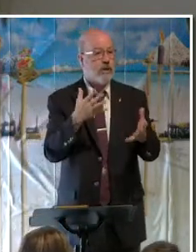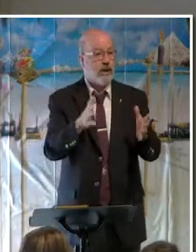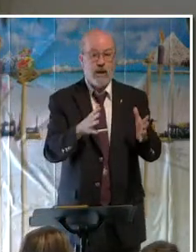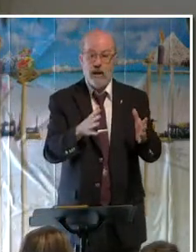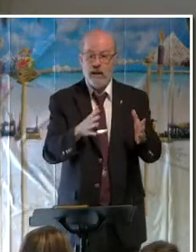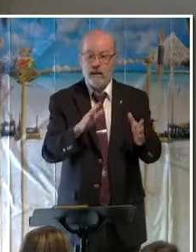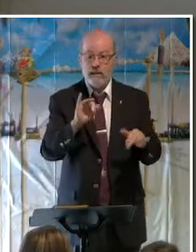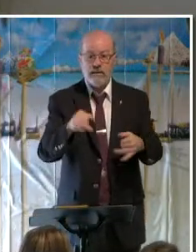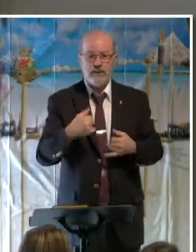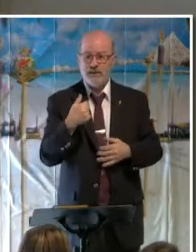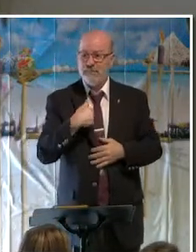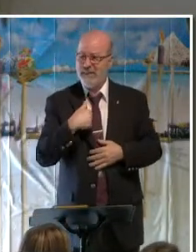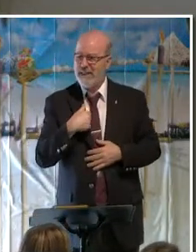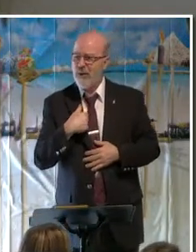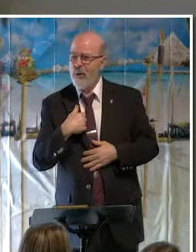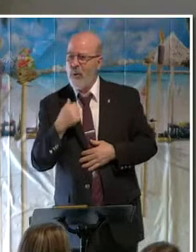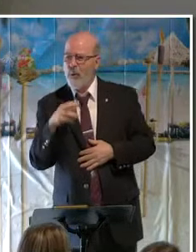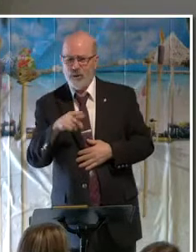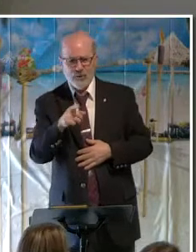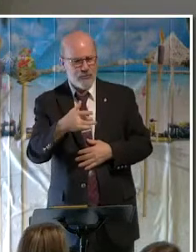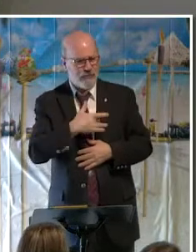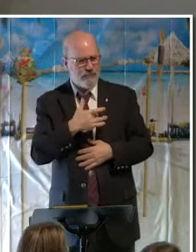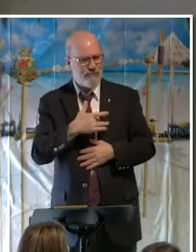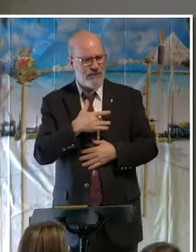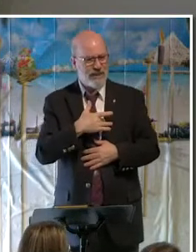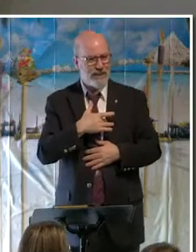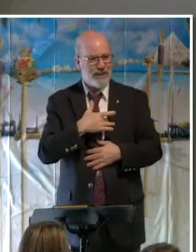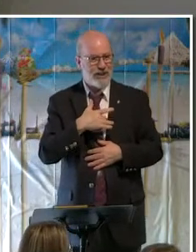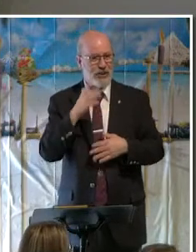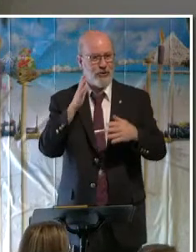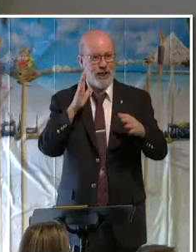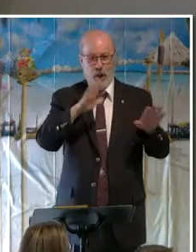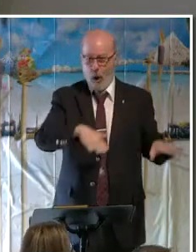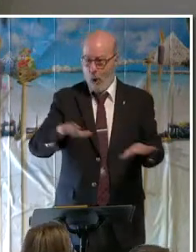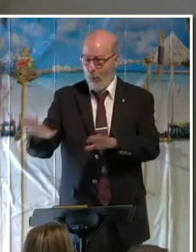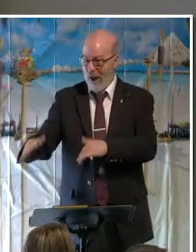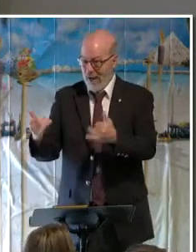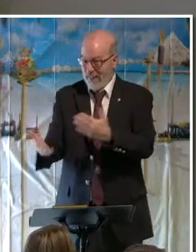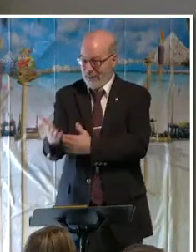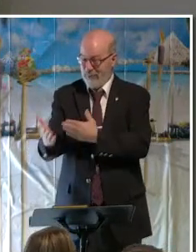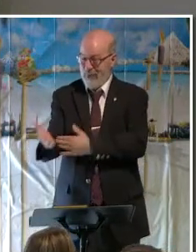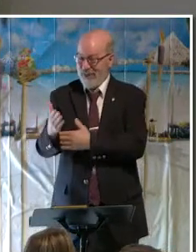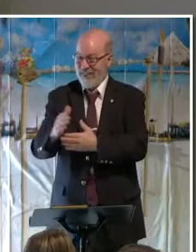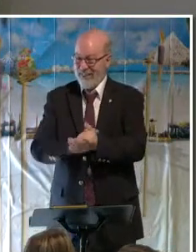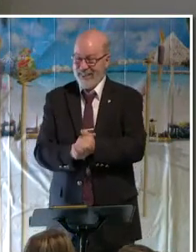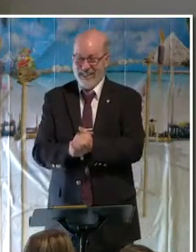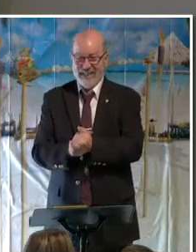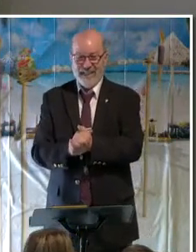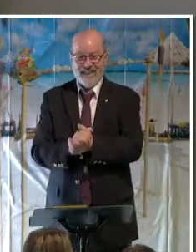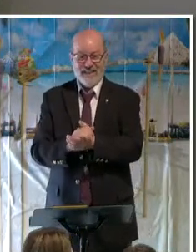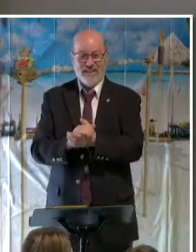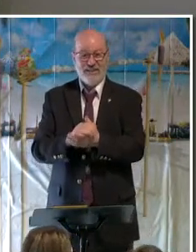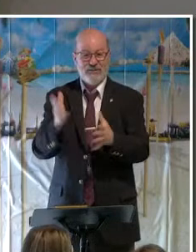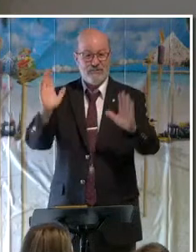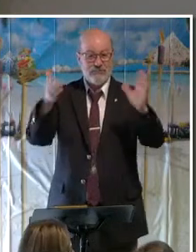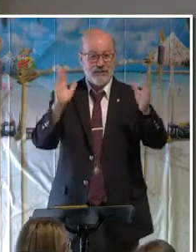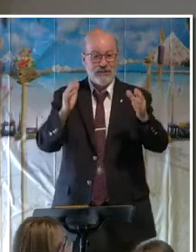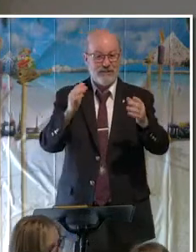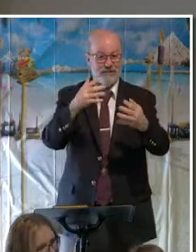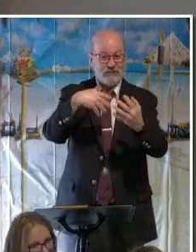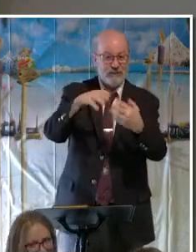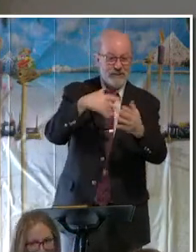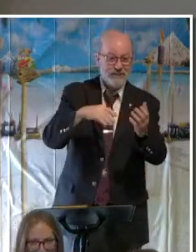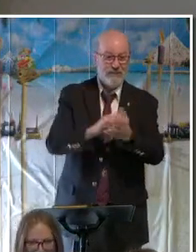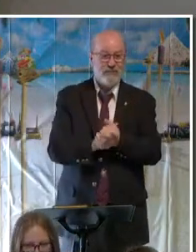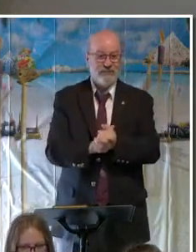say, is it just me, or do you feel like you're in Hawaii this morning? But just greet one another for just a moment.